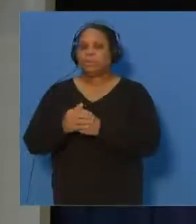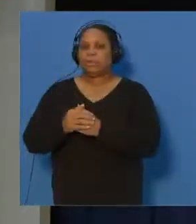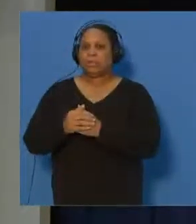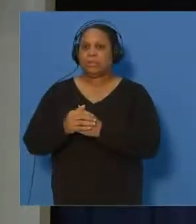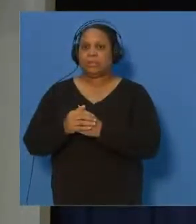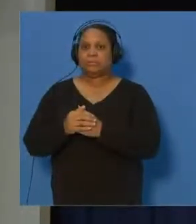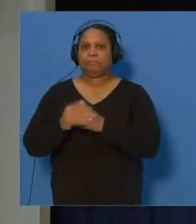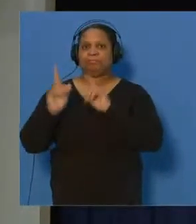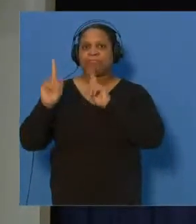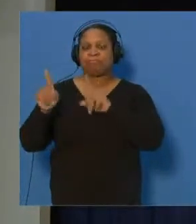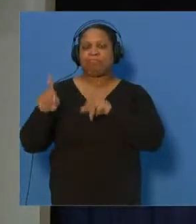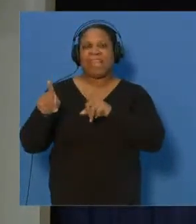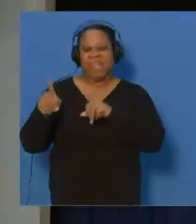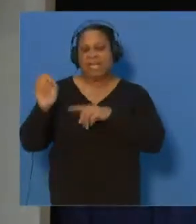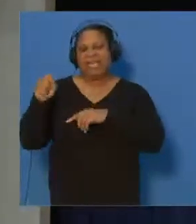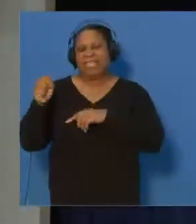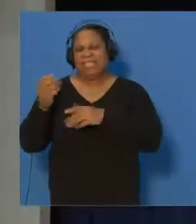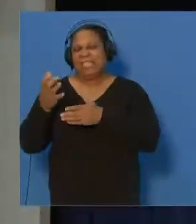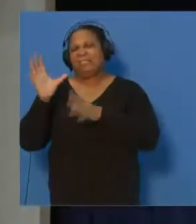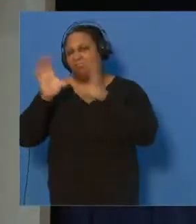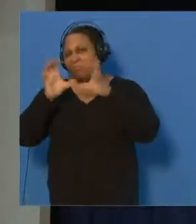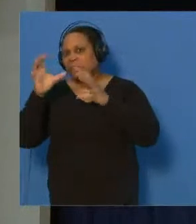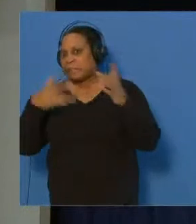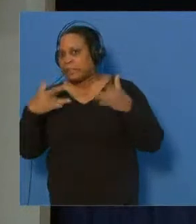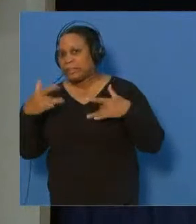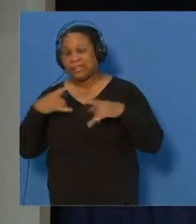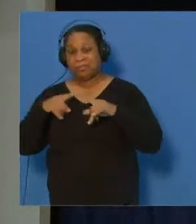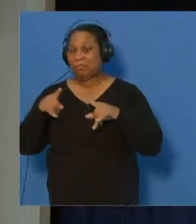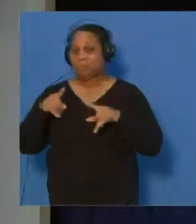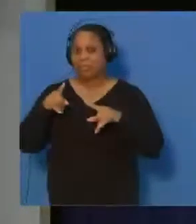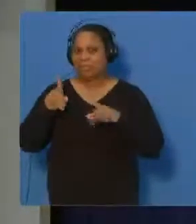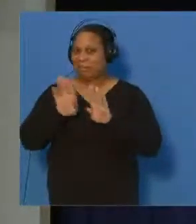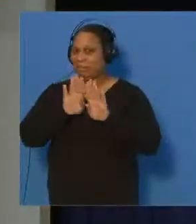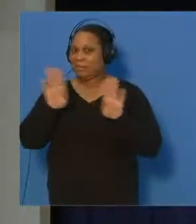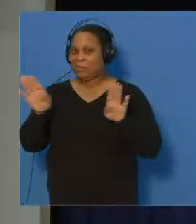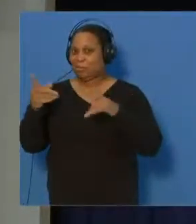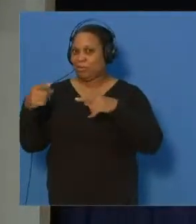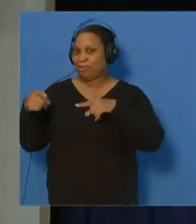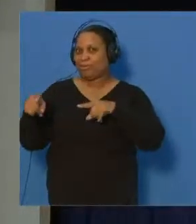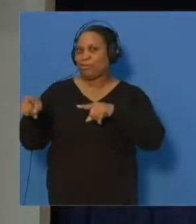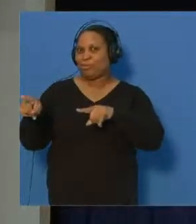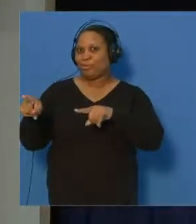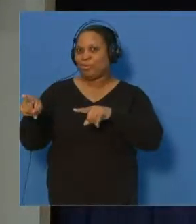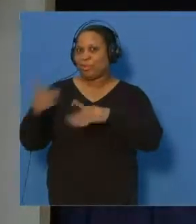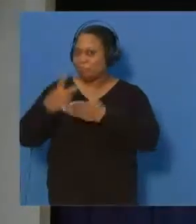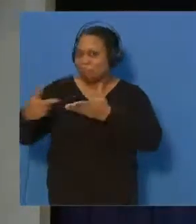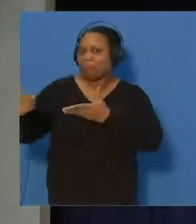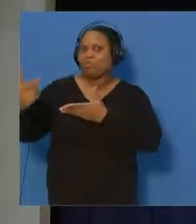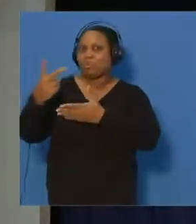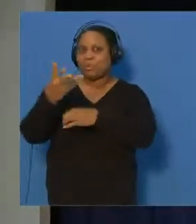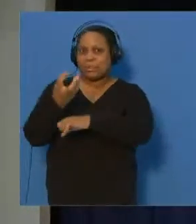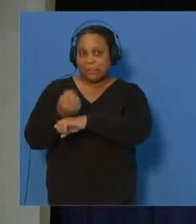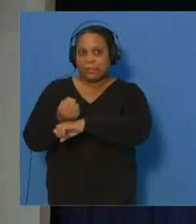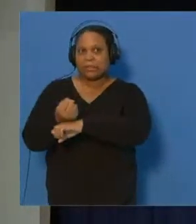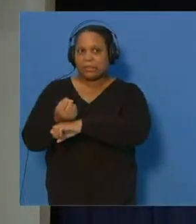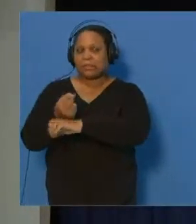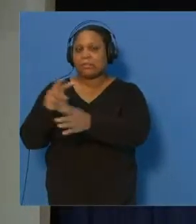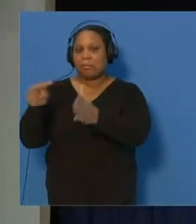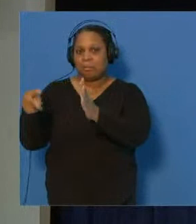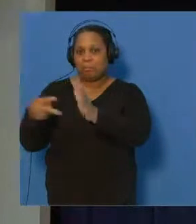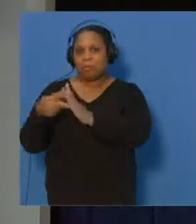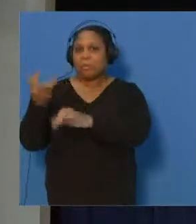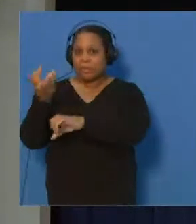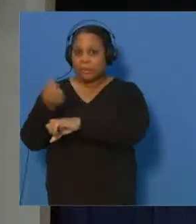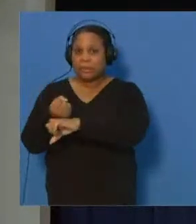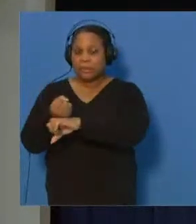Construction is something that was considered, but it is not something that is going to be open during the next 2 weeks of shelter in place. The purpose of the shelter